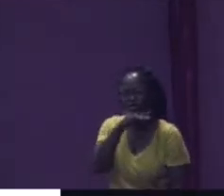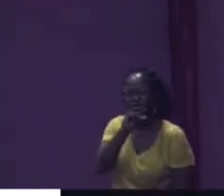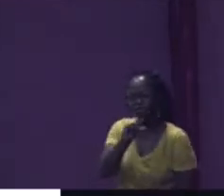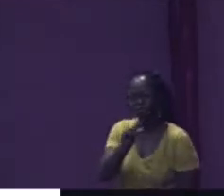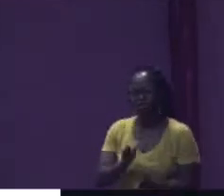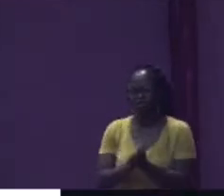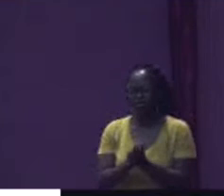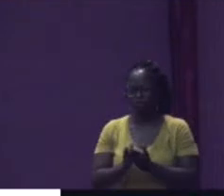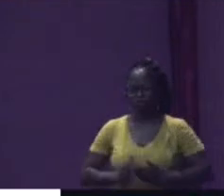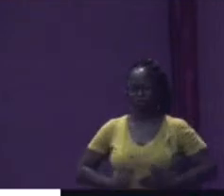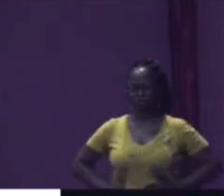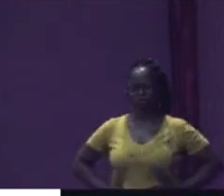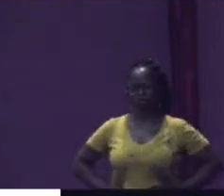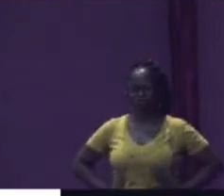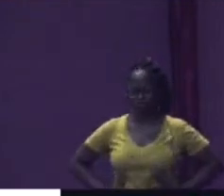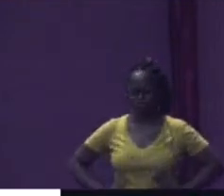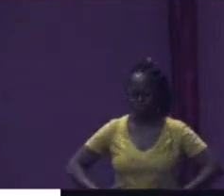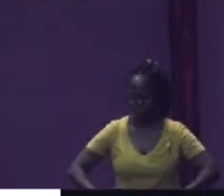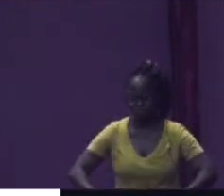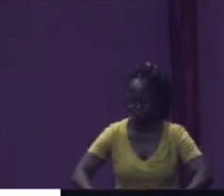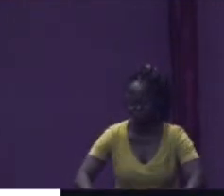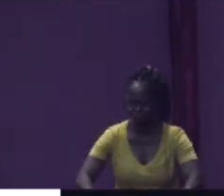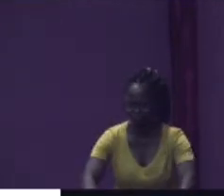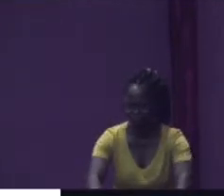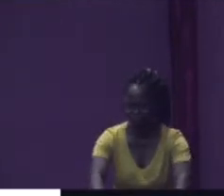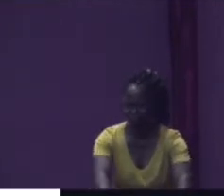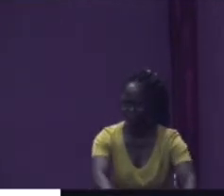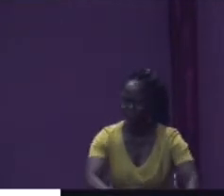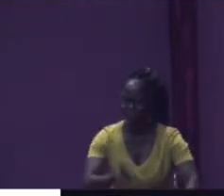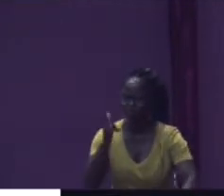the infant.